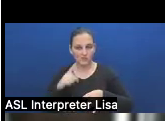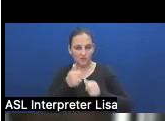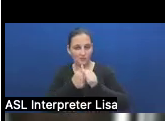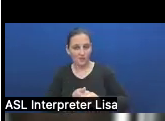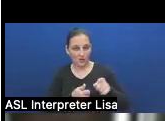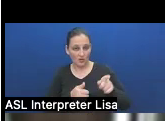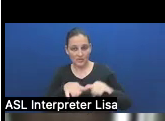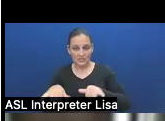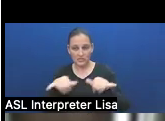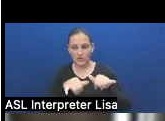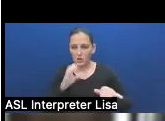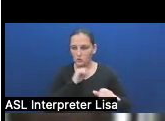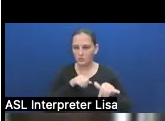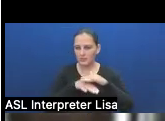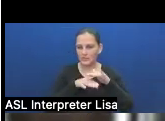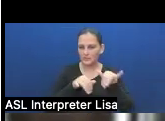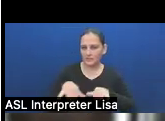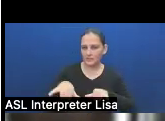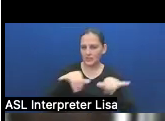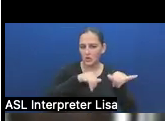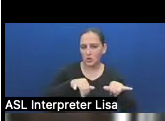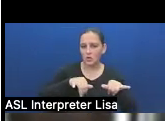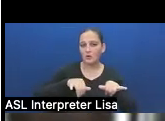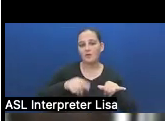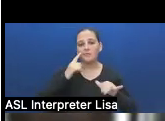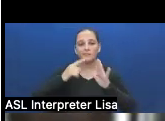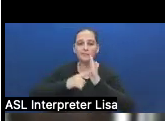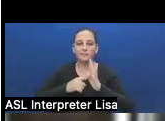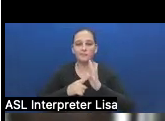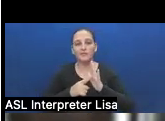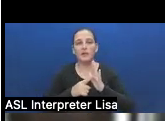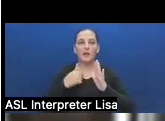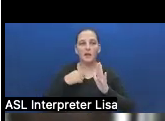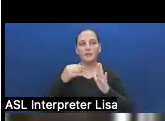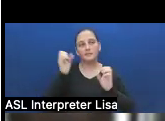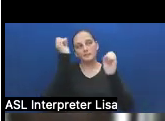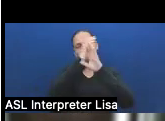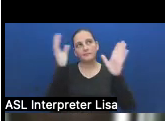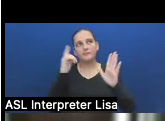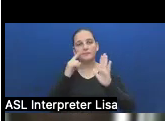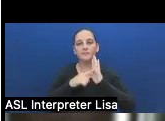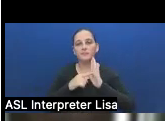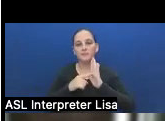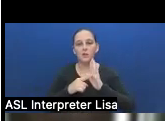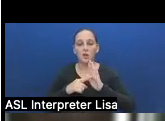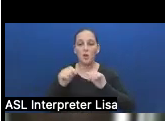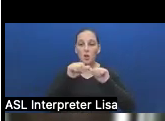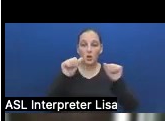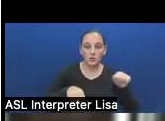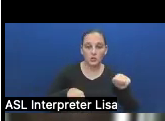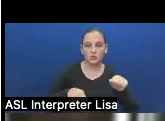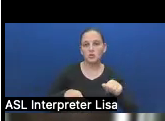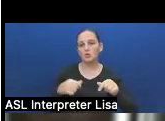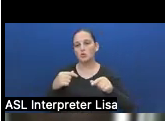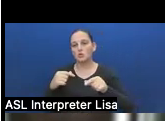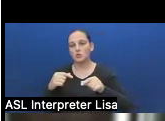are accessibility standards. And that would be, you know, for scenarios, I'm thinking maybe in cases where it's the architecture or geometry, where